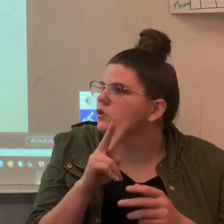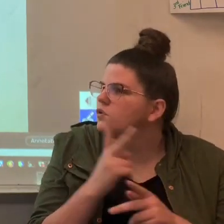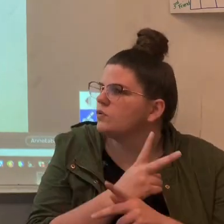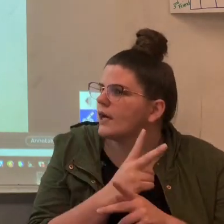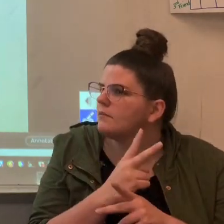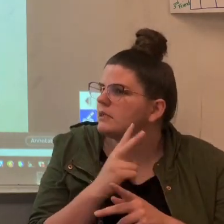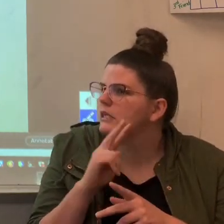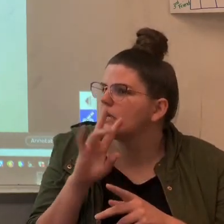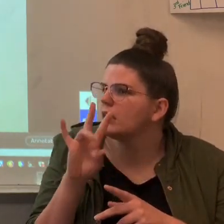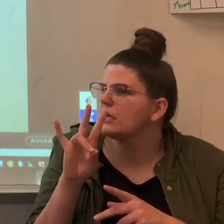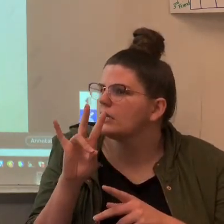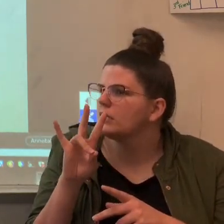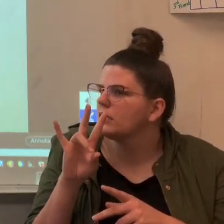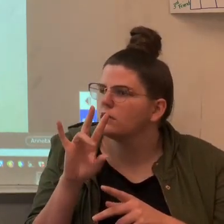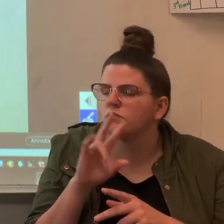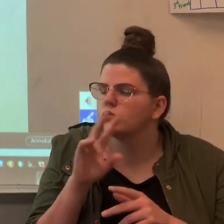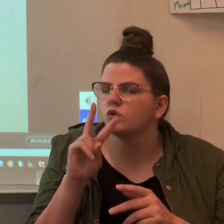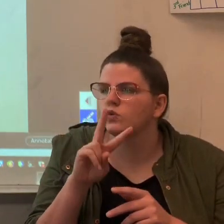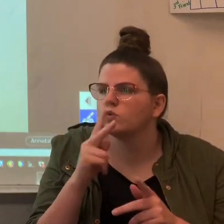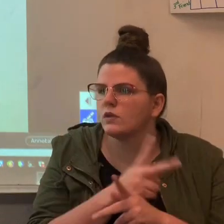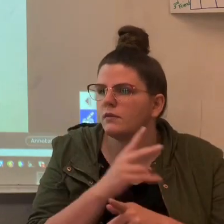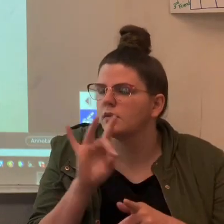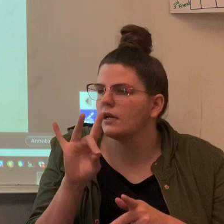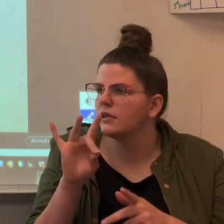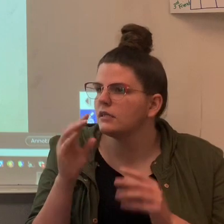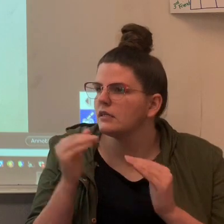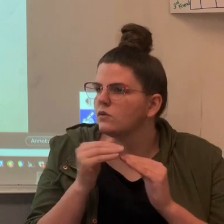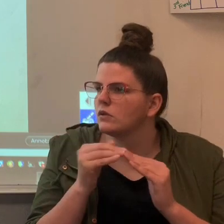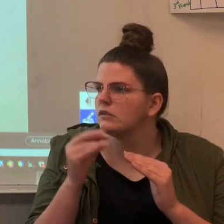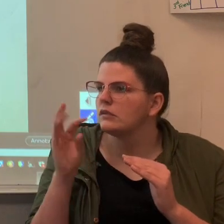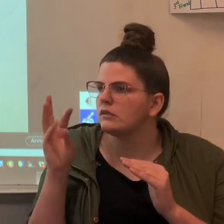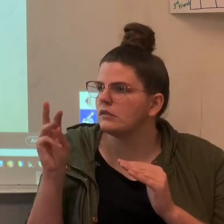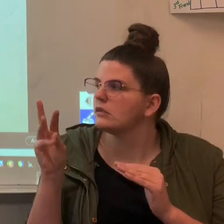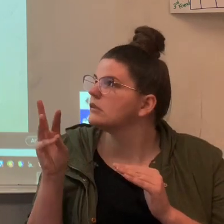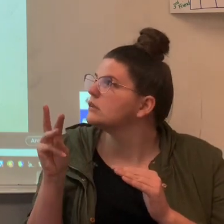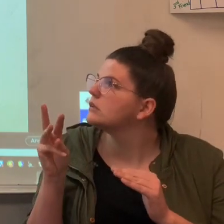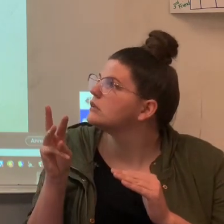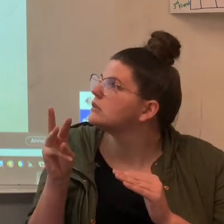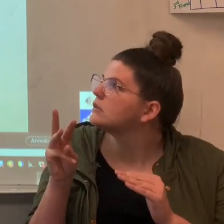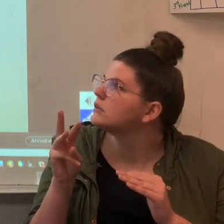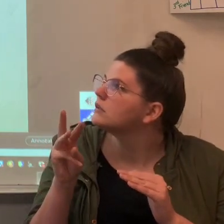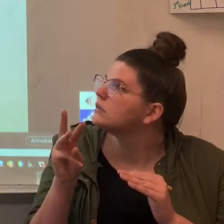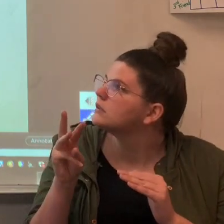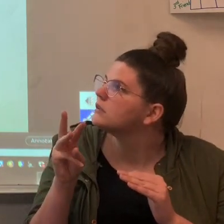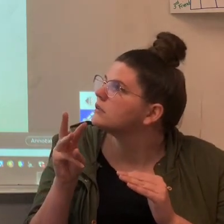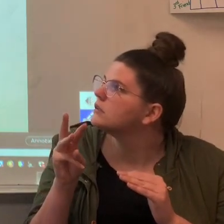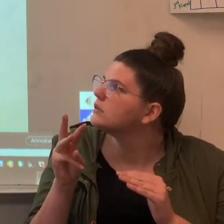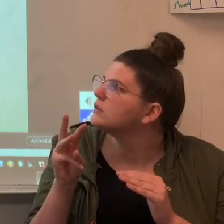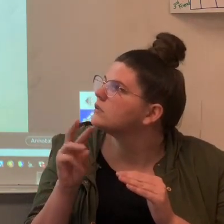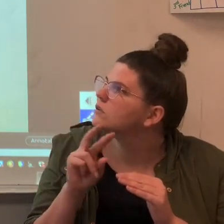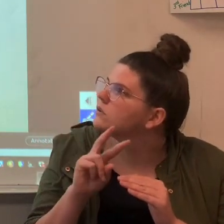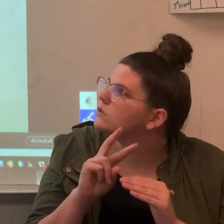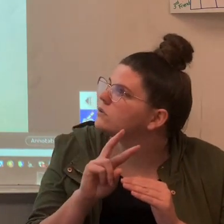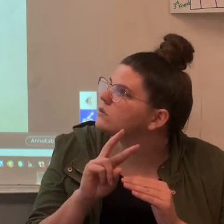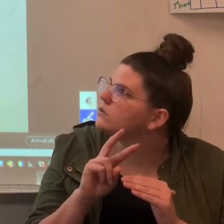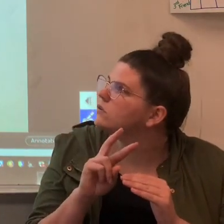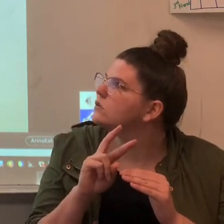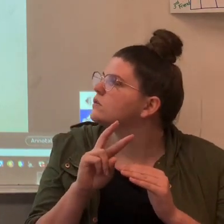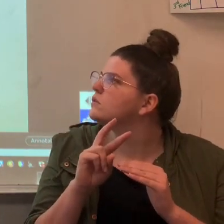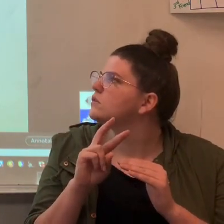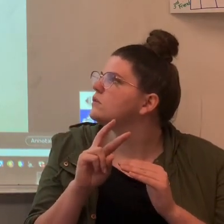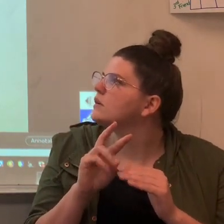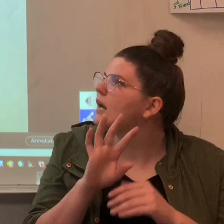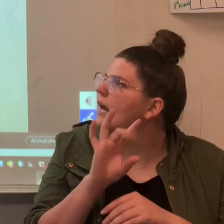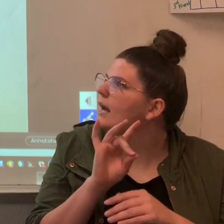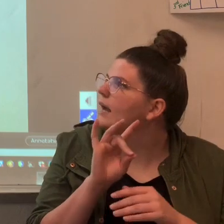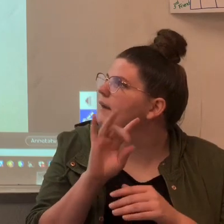is 16. 5 times 9 is 45. There we go, we have one. 8/5 units